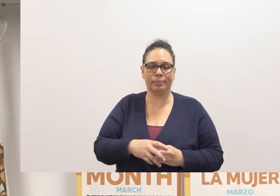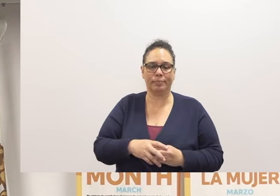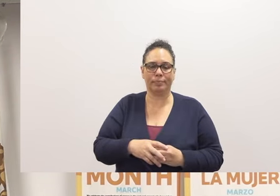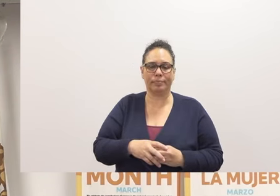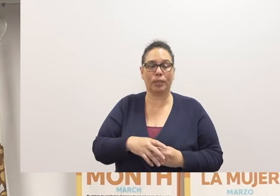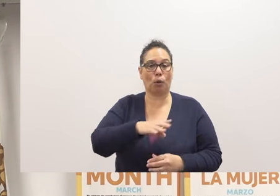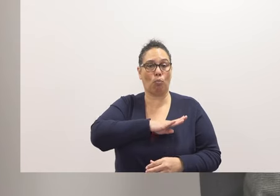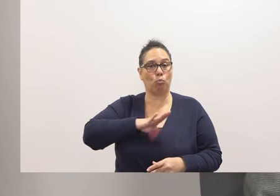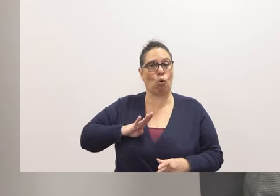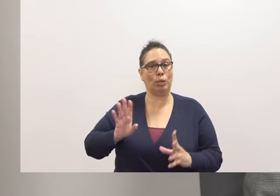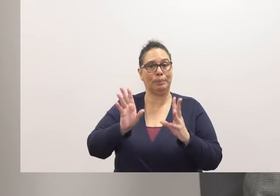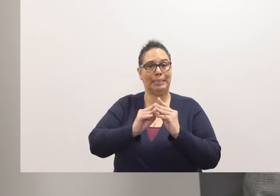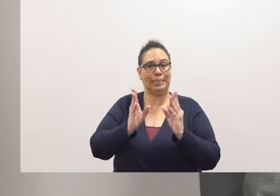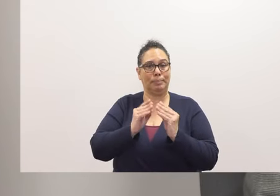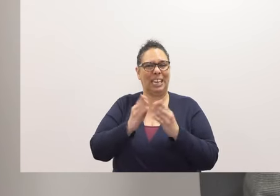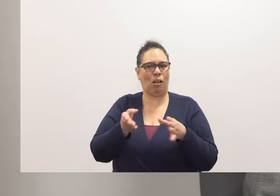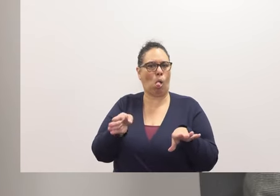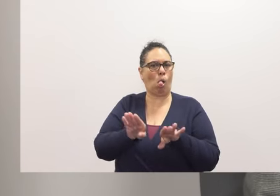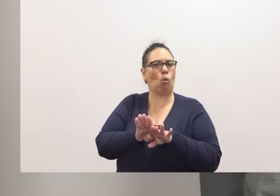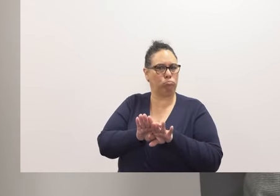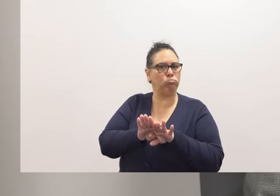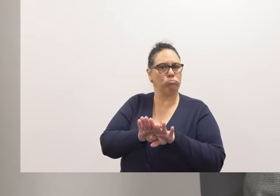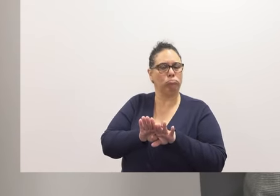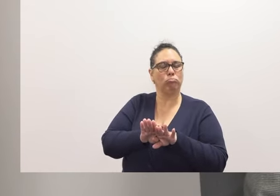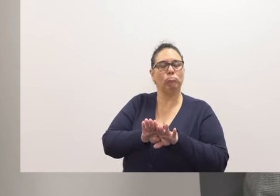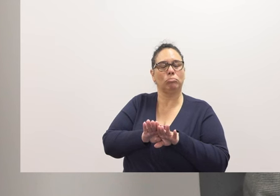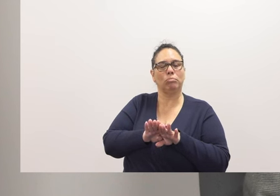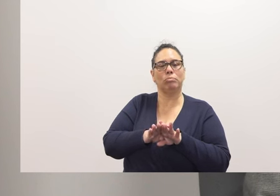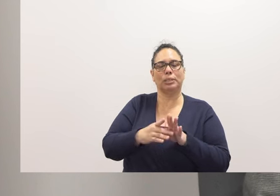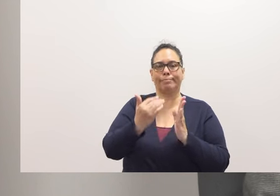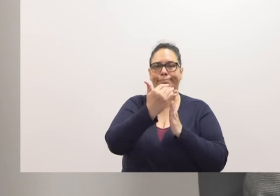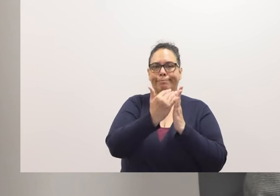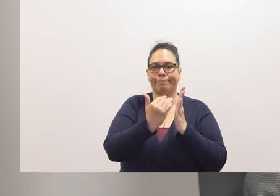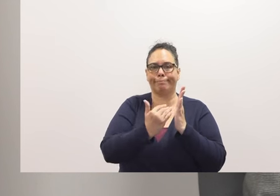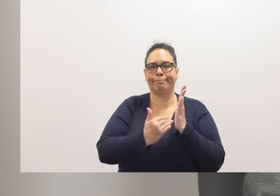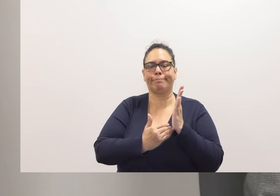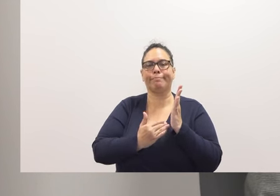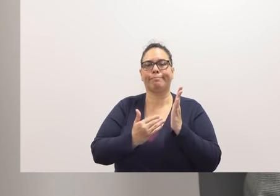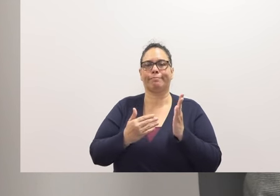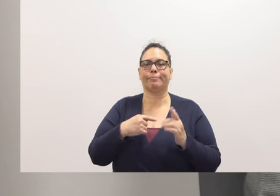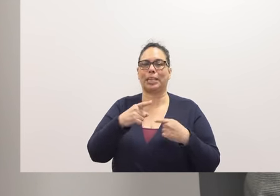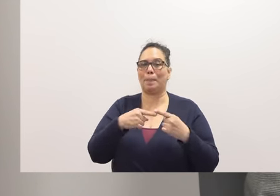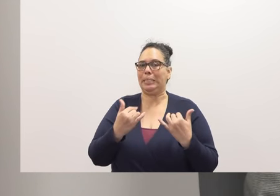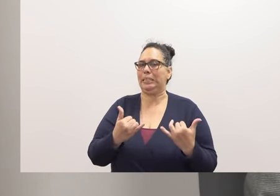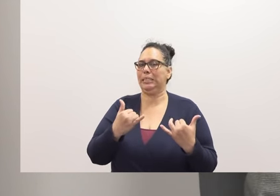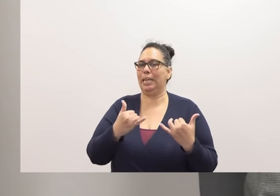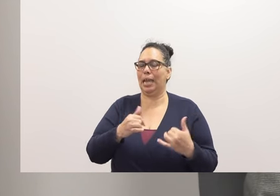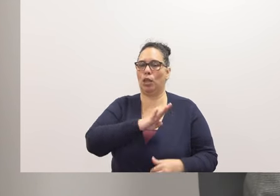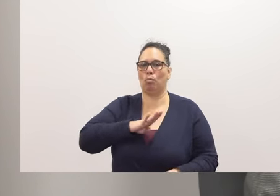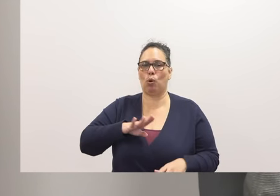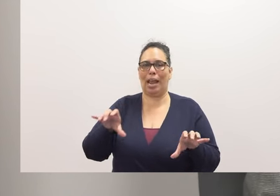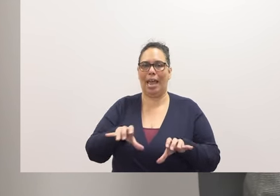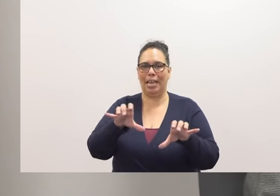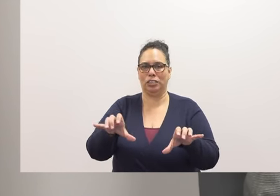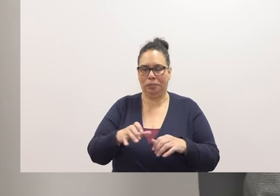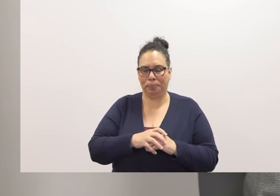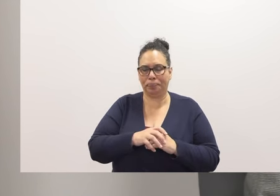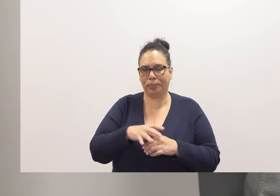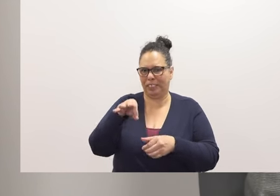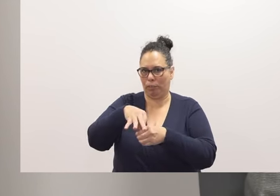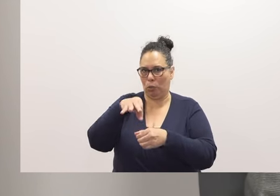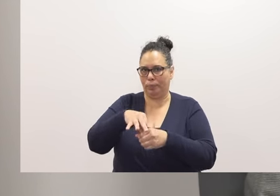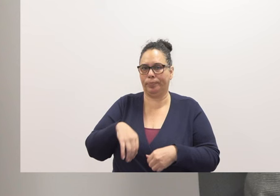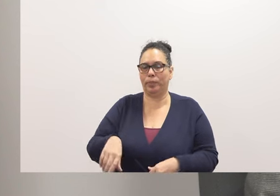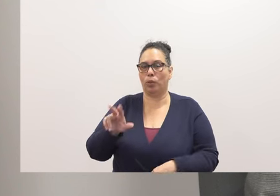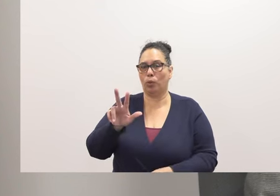The board has been meeting in closed session regarding matters listed on today's agenda. The board took action on the following items.